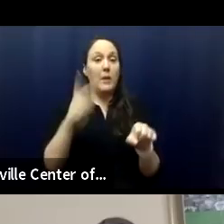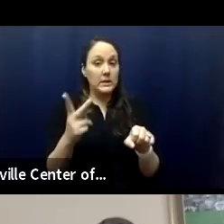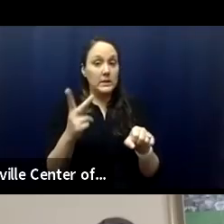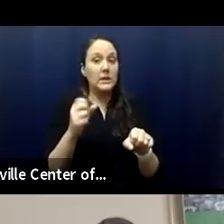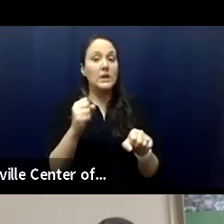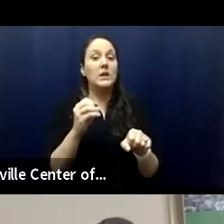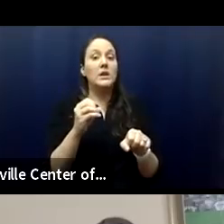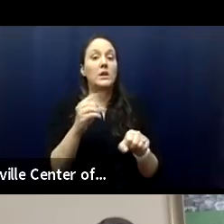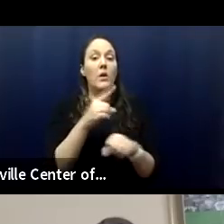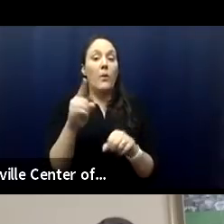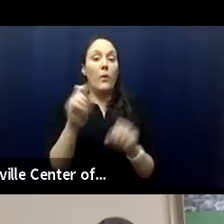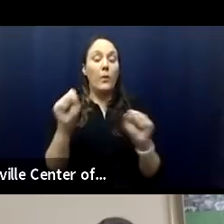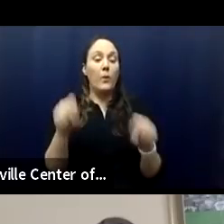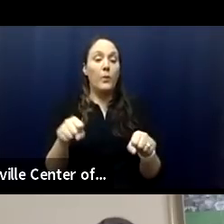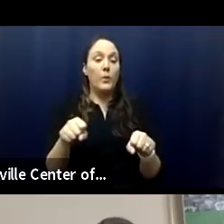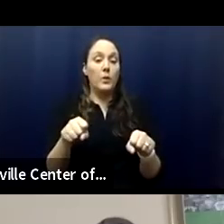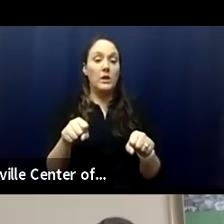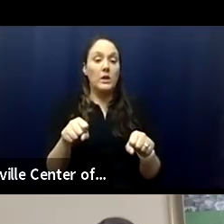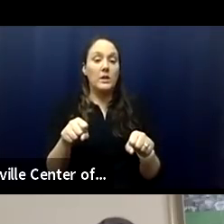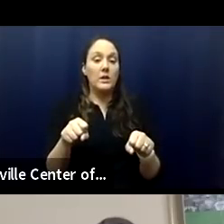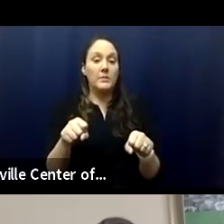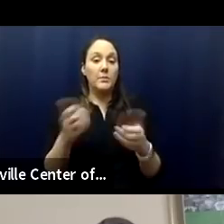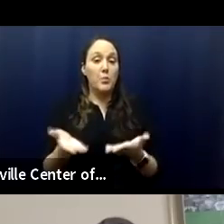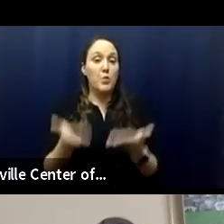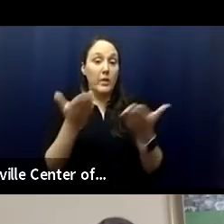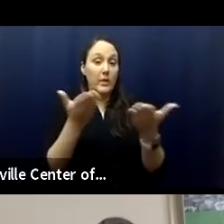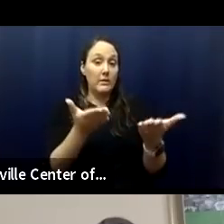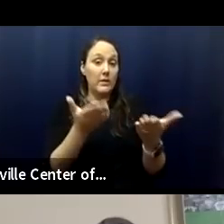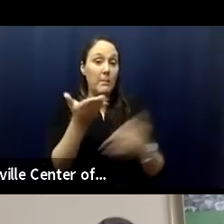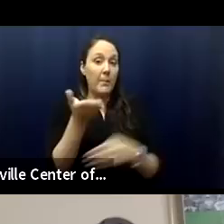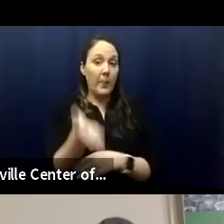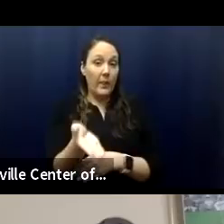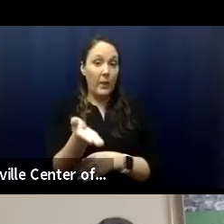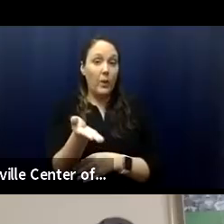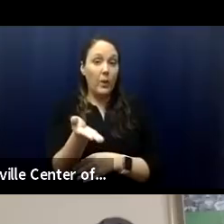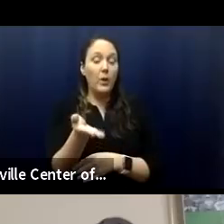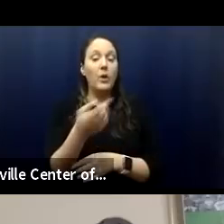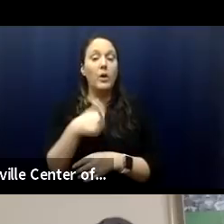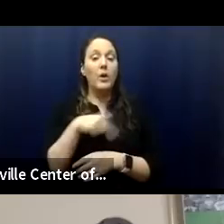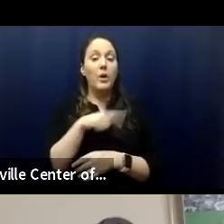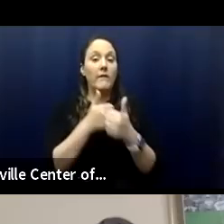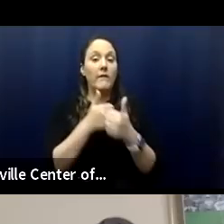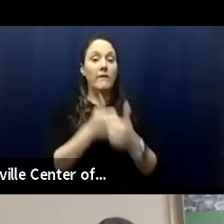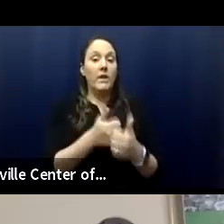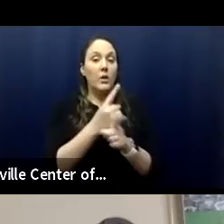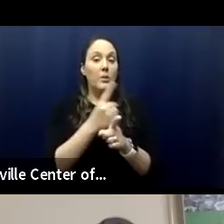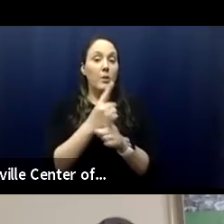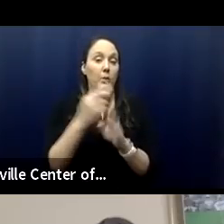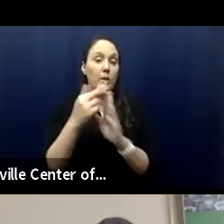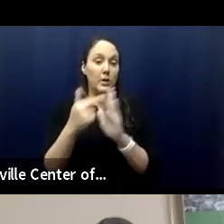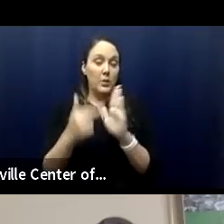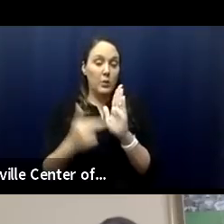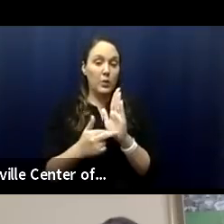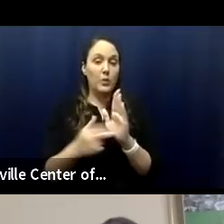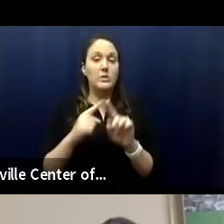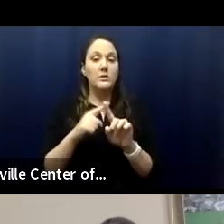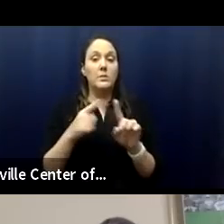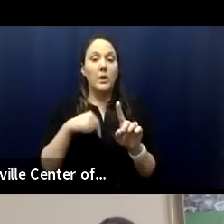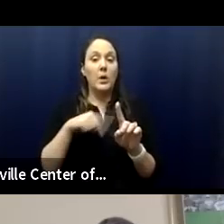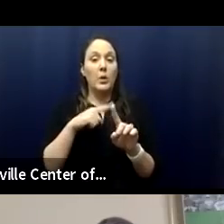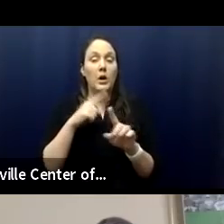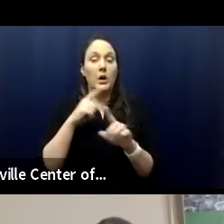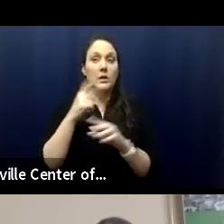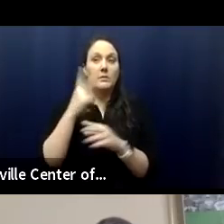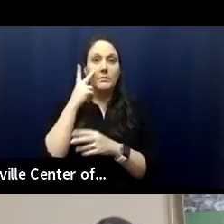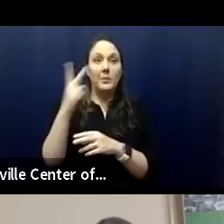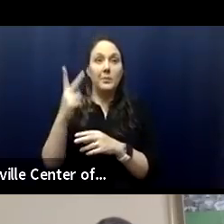actually bring things up there. We'd have to follow the appropriate rules, but we're looking at setting something like that up as